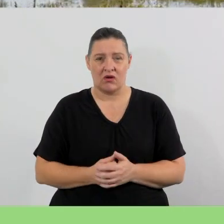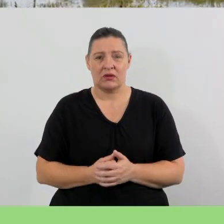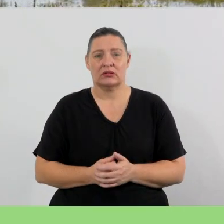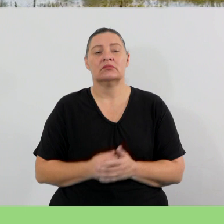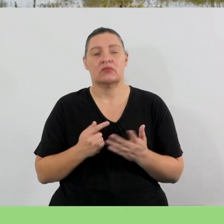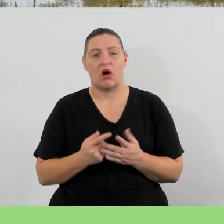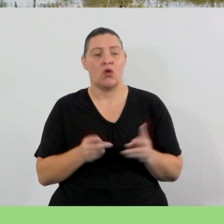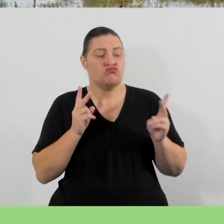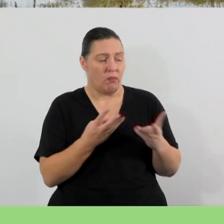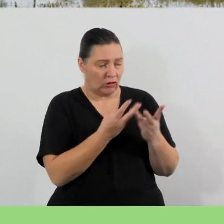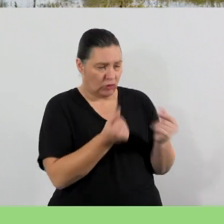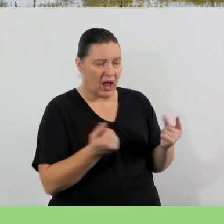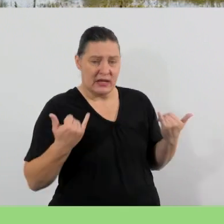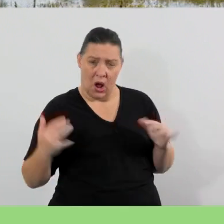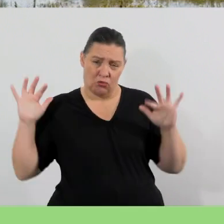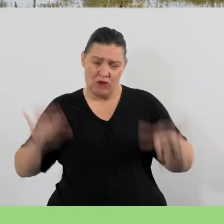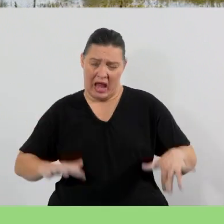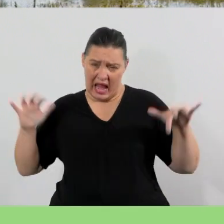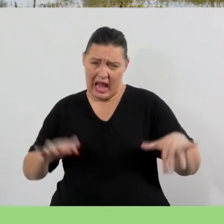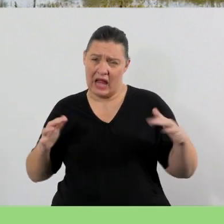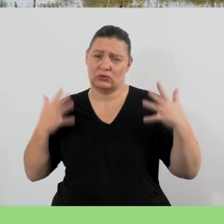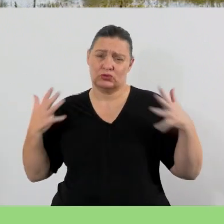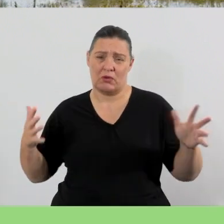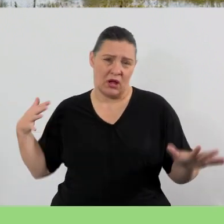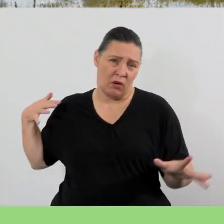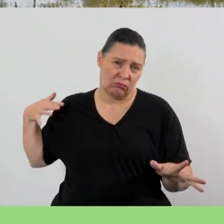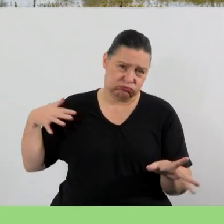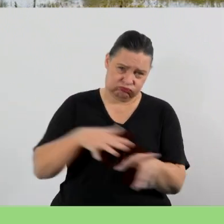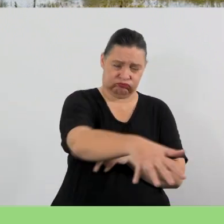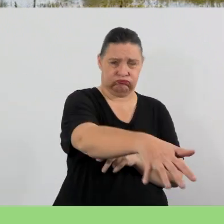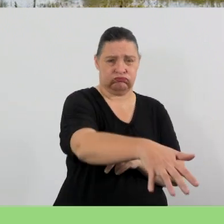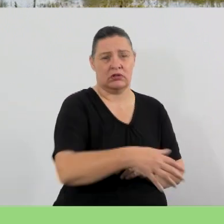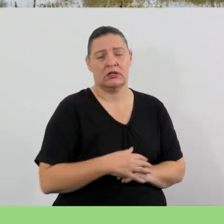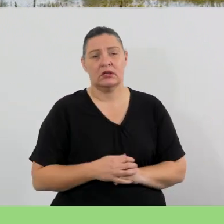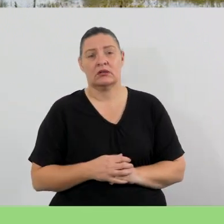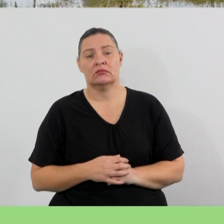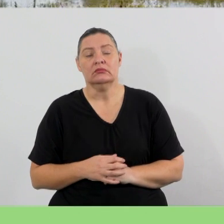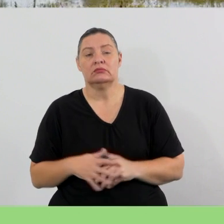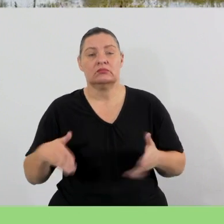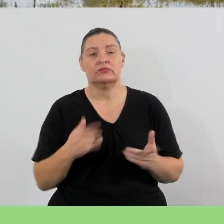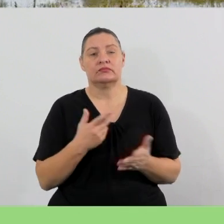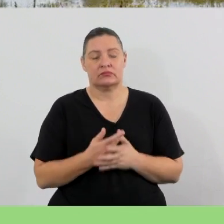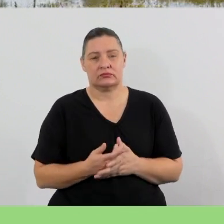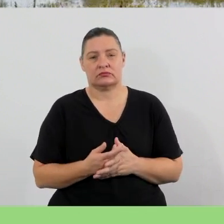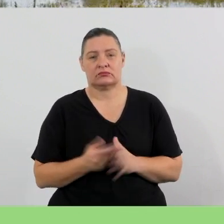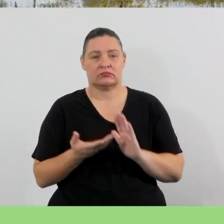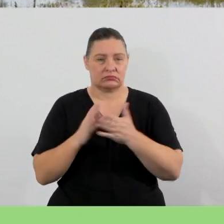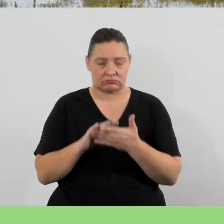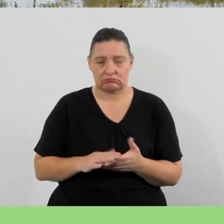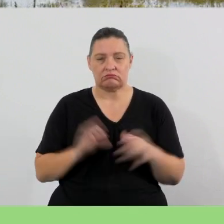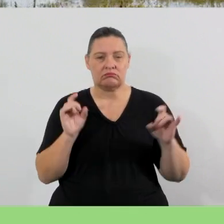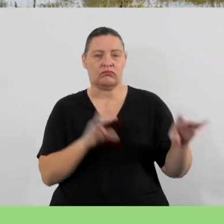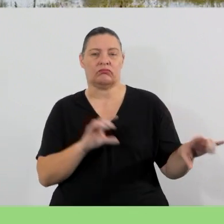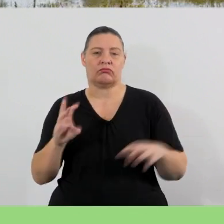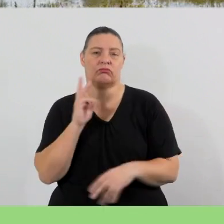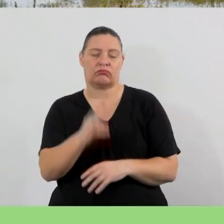onto normally dry areas. So when we have excessive rain and then the water overflows, floods can put a strain on